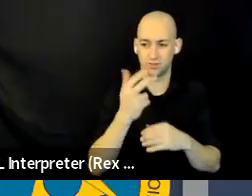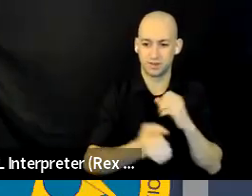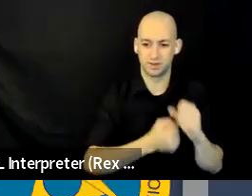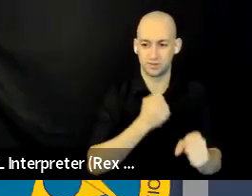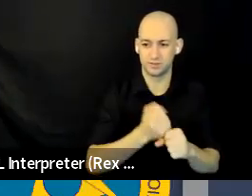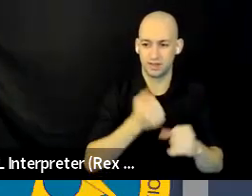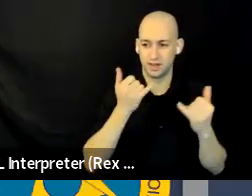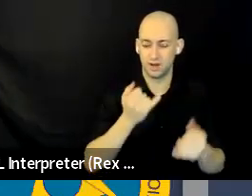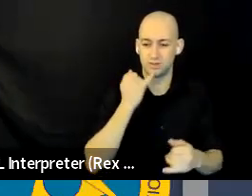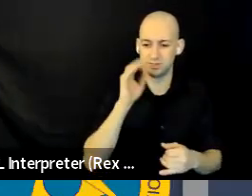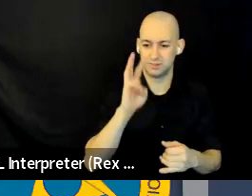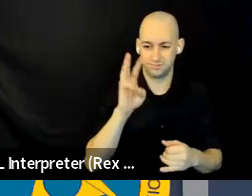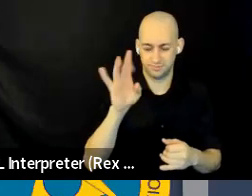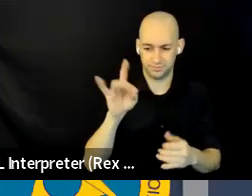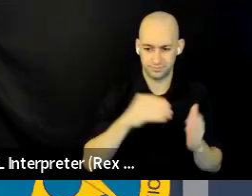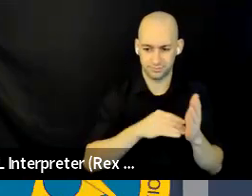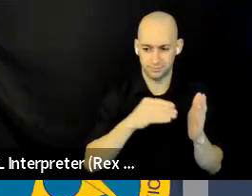Oh, Ian.